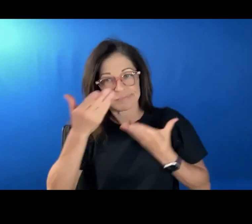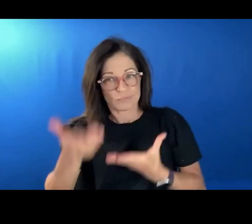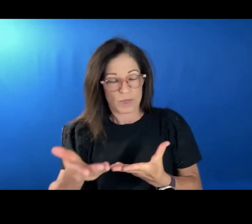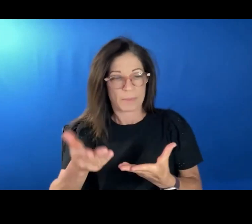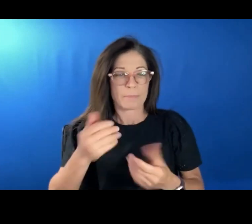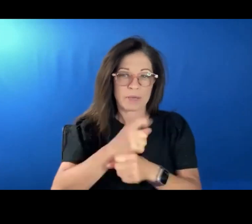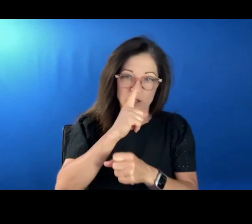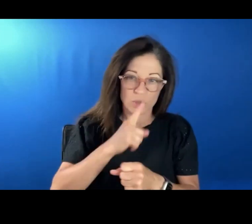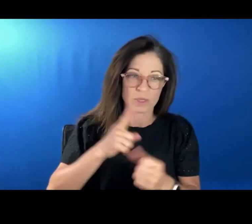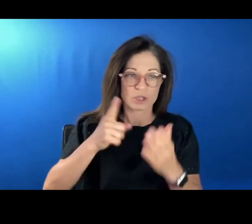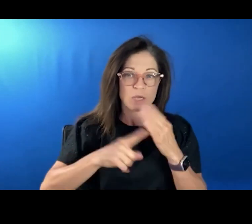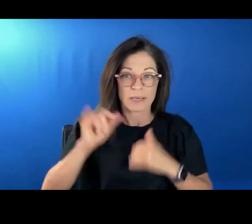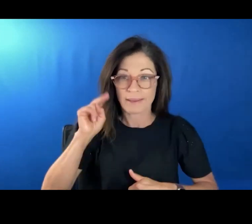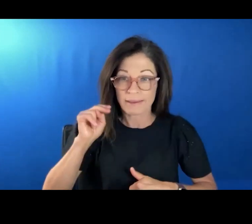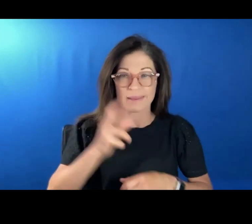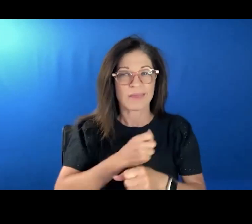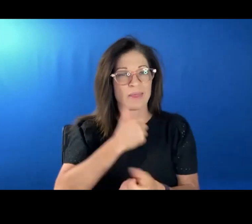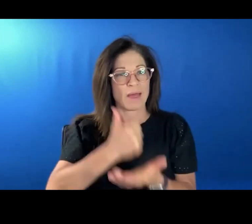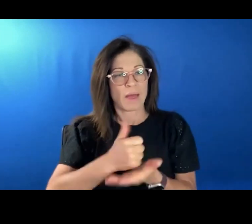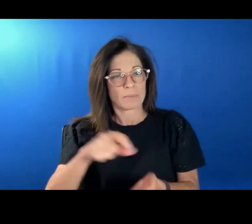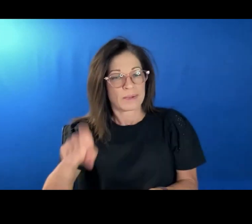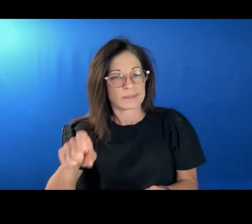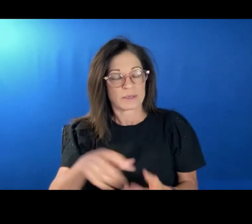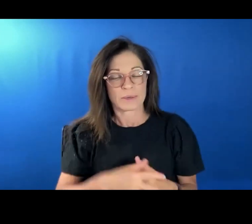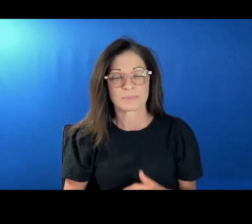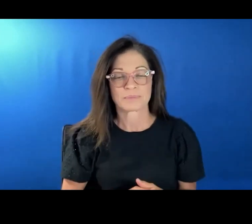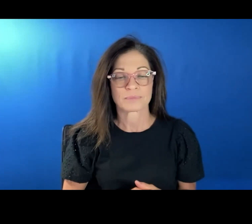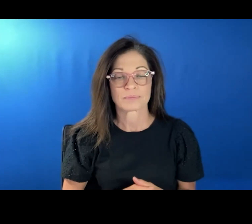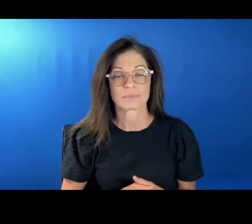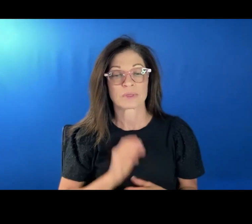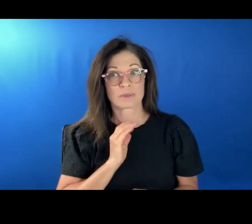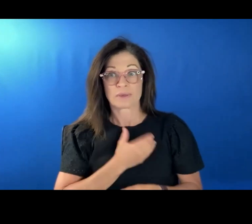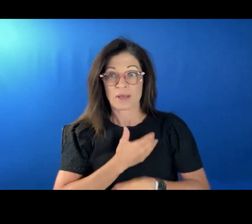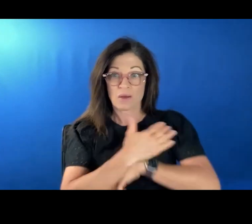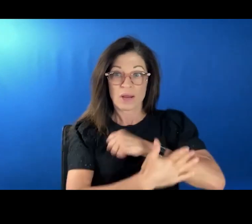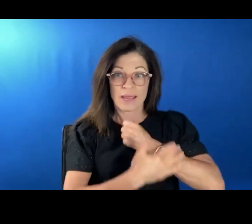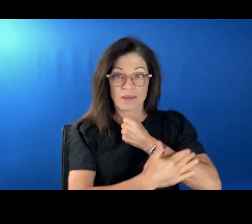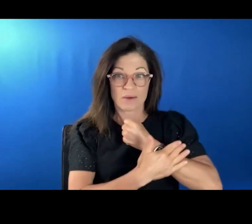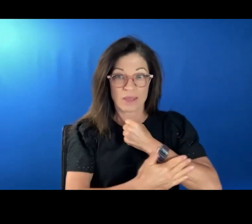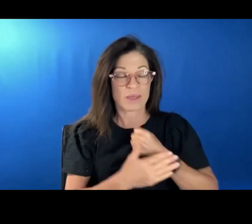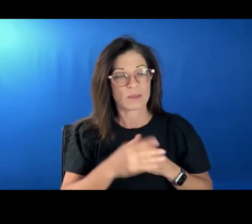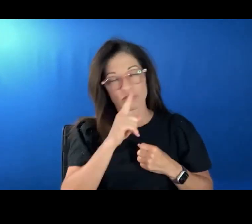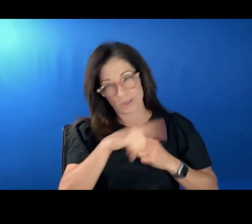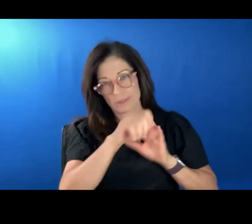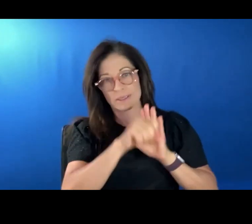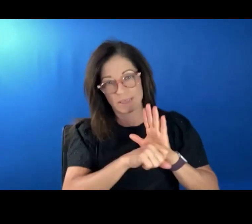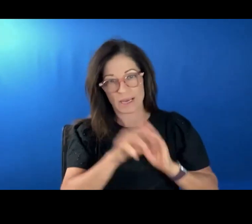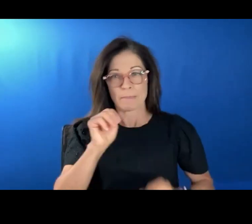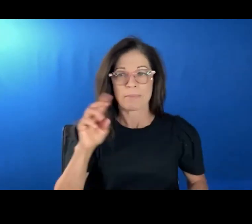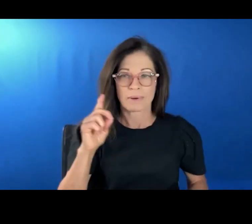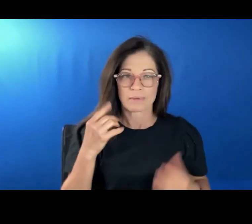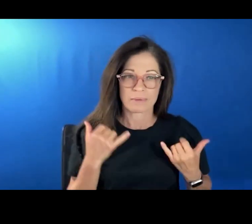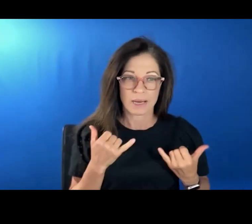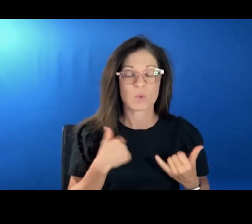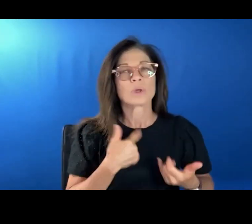sure they get checked in and get the help they need. In our county and really in the state right now of Maryland, we are